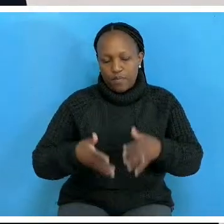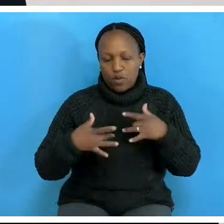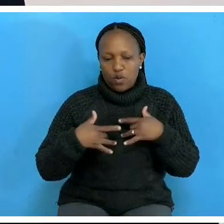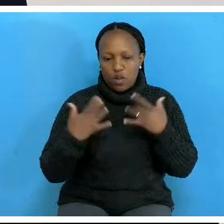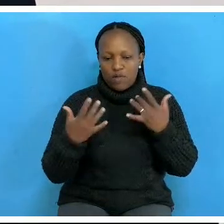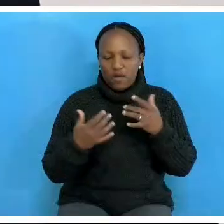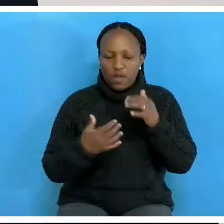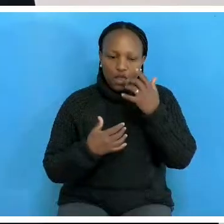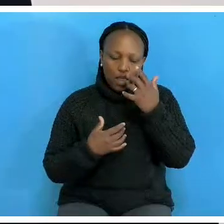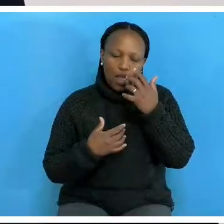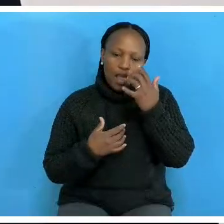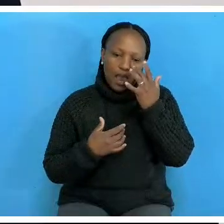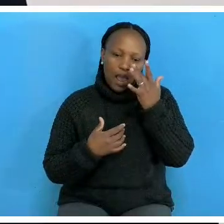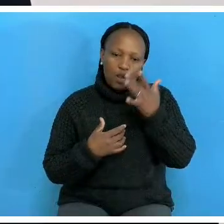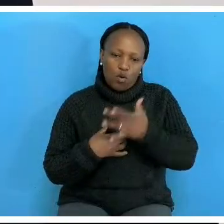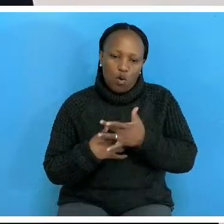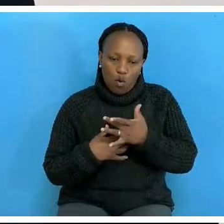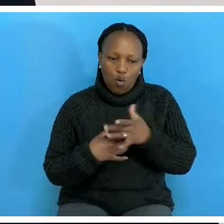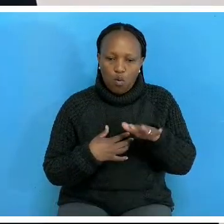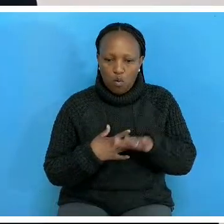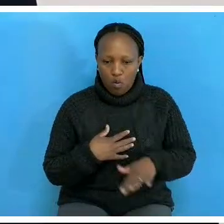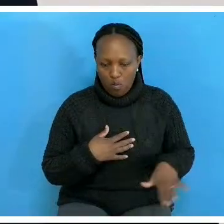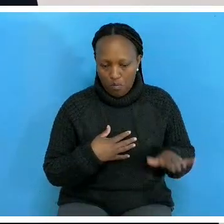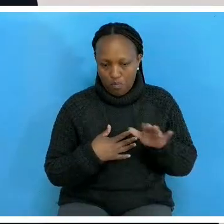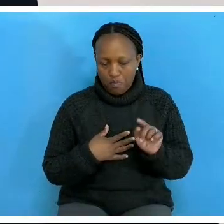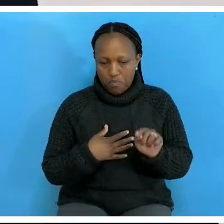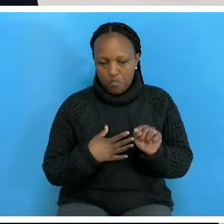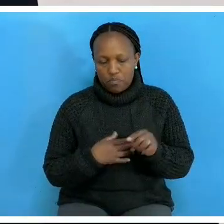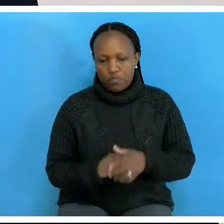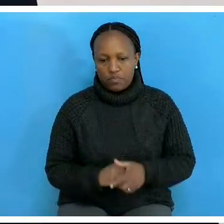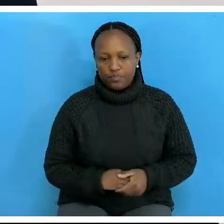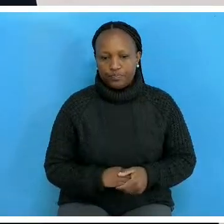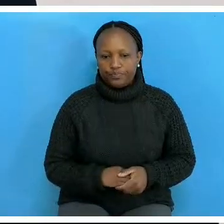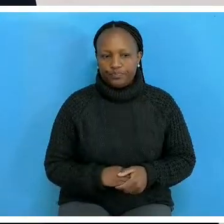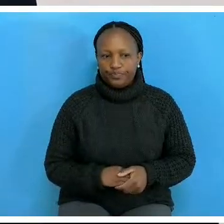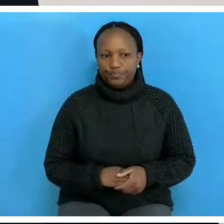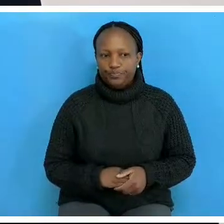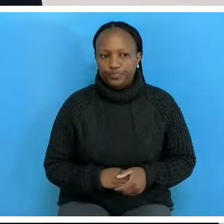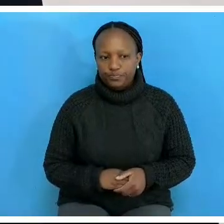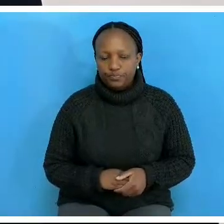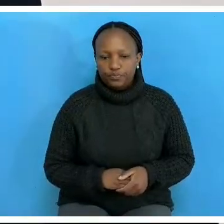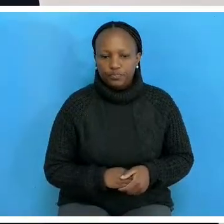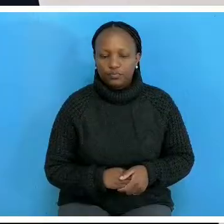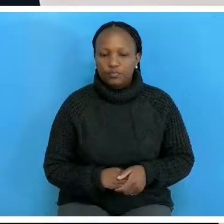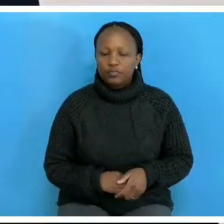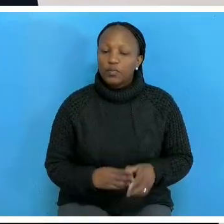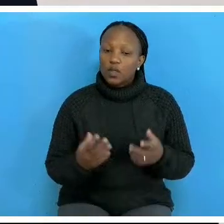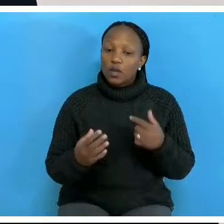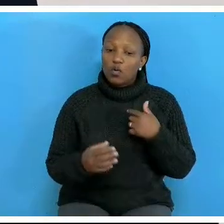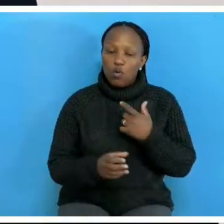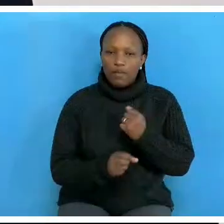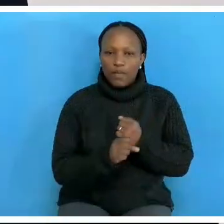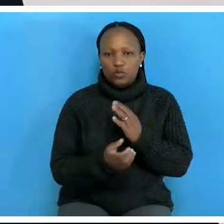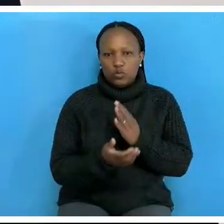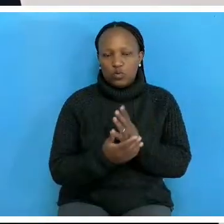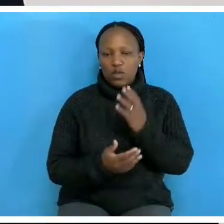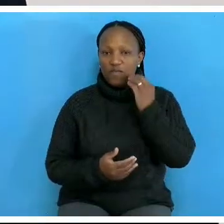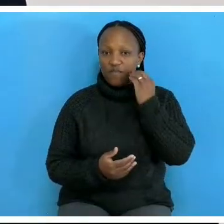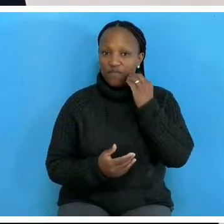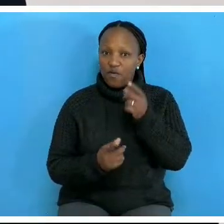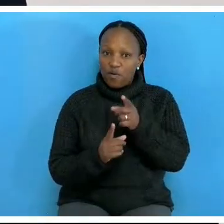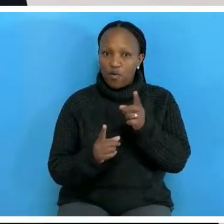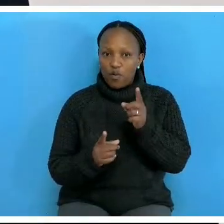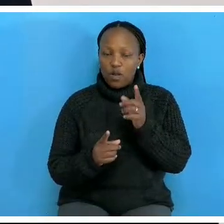in Eldorado Park and the adjacent areas. And we will also make sure that the information that